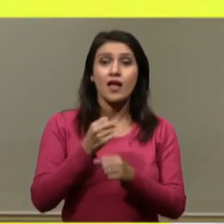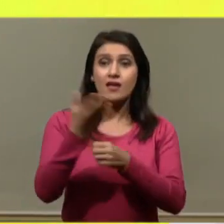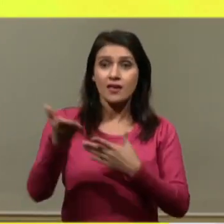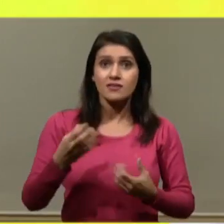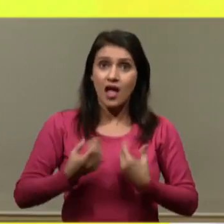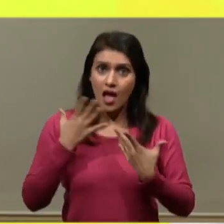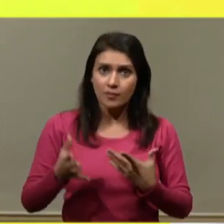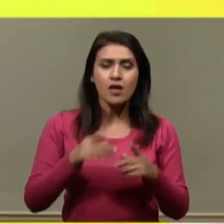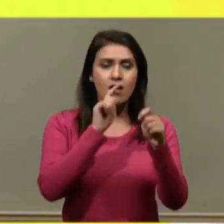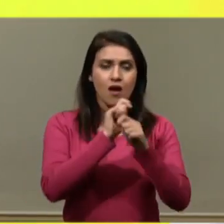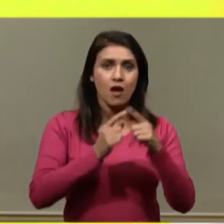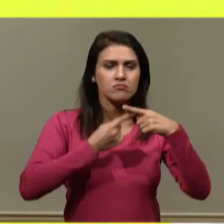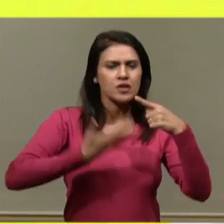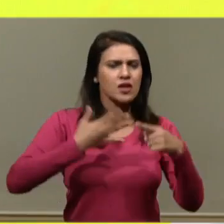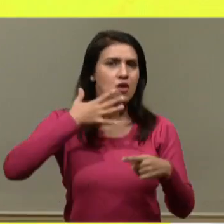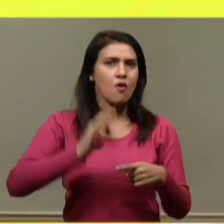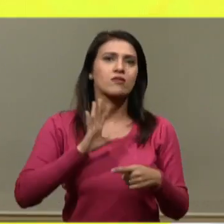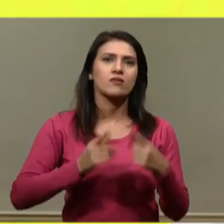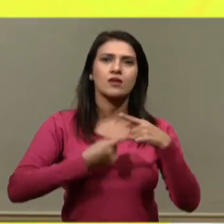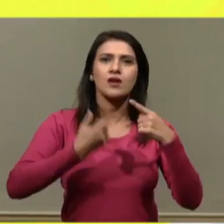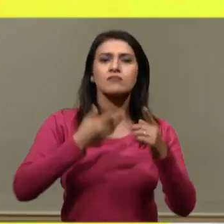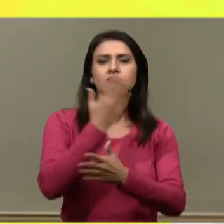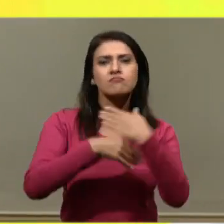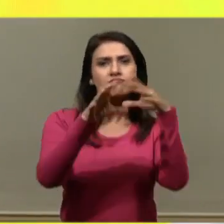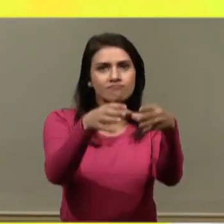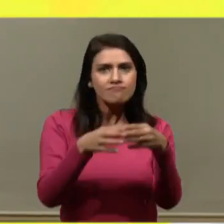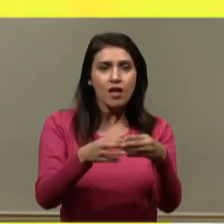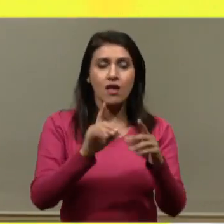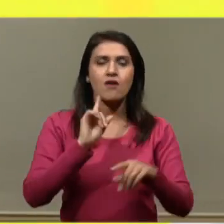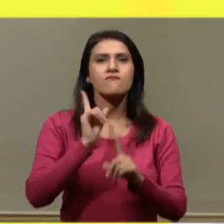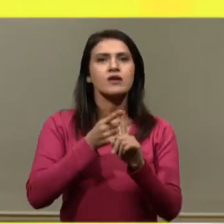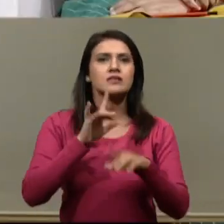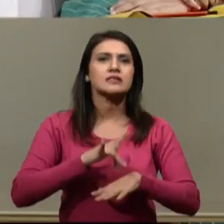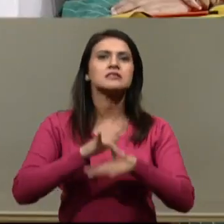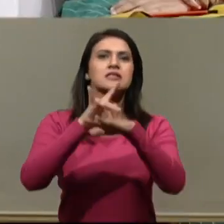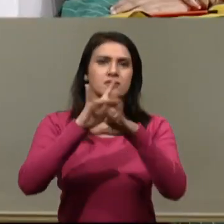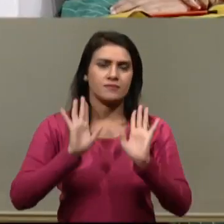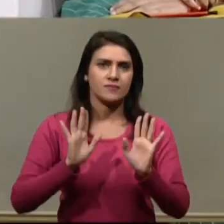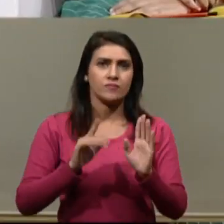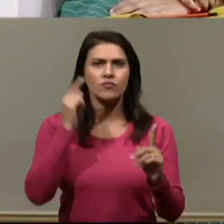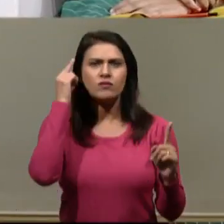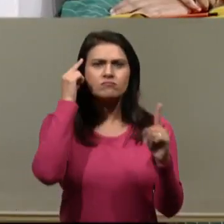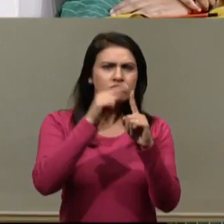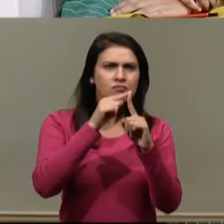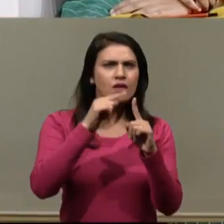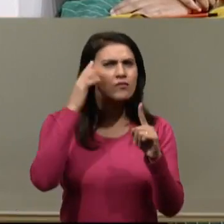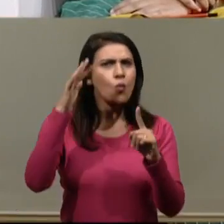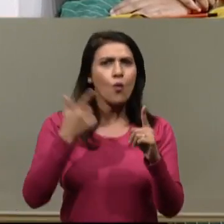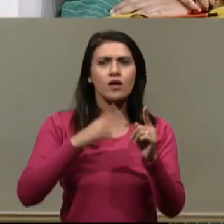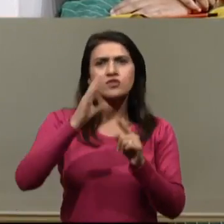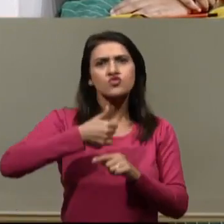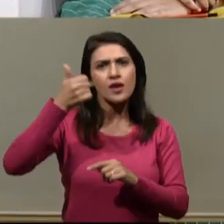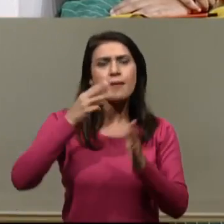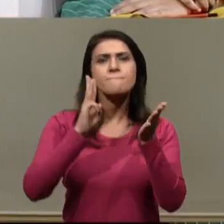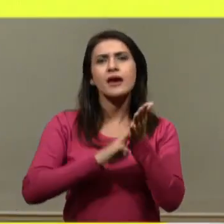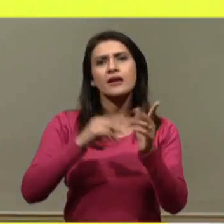on learning and development, on training, and a lot of focus on sensitization. This thought process has come from our chairman and managing